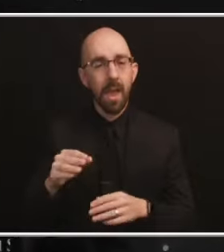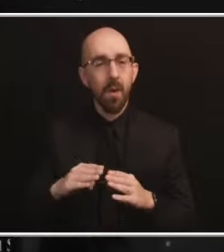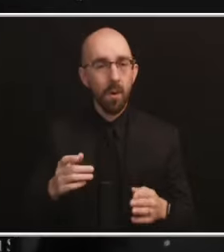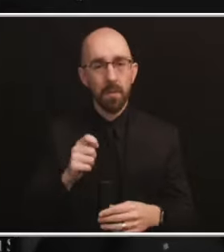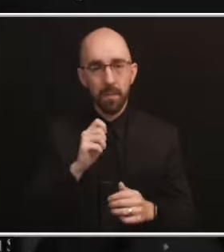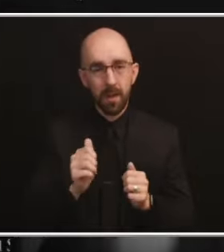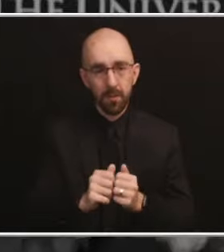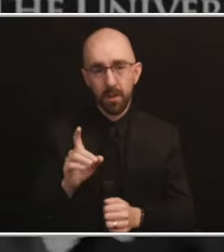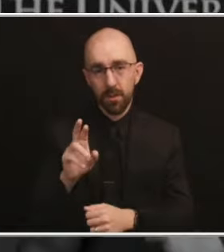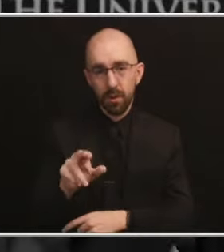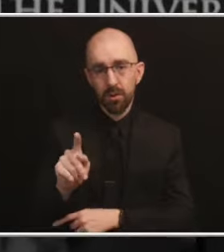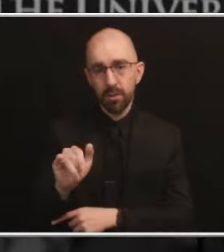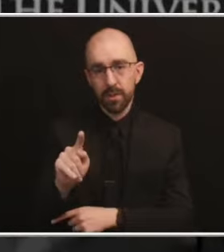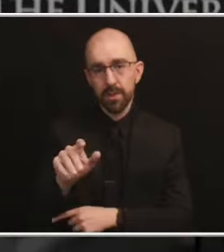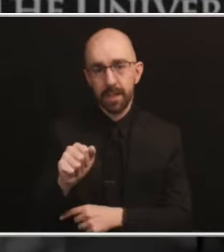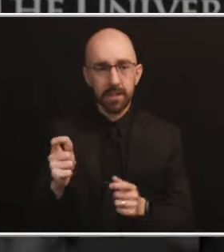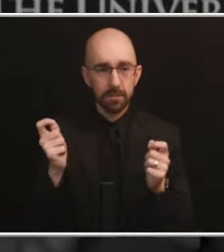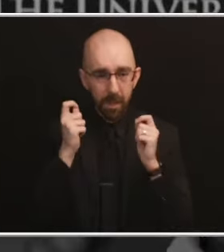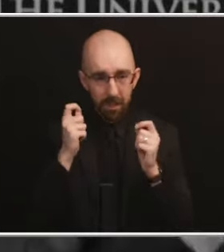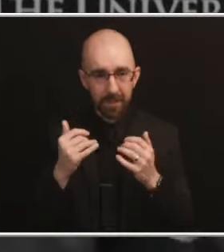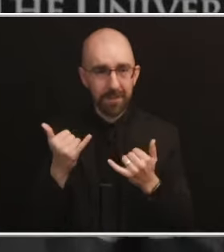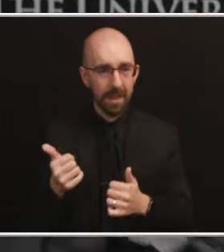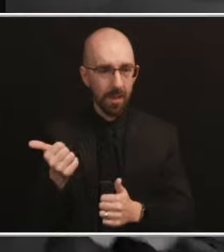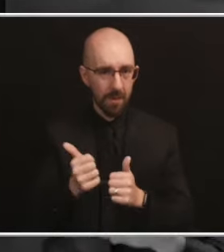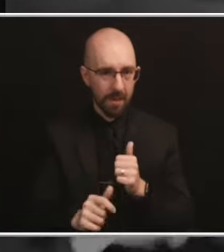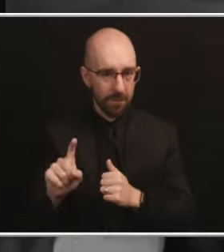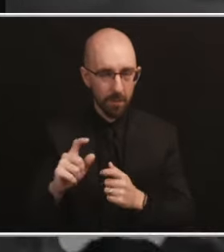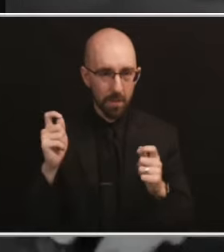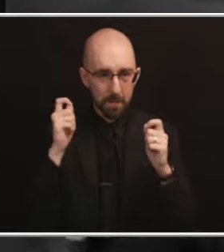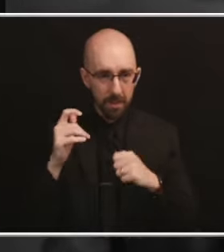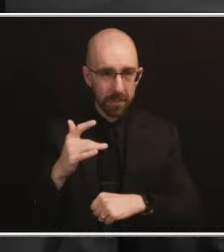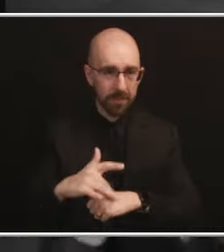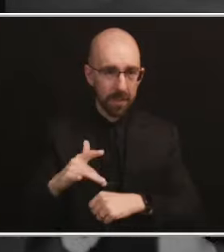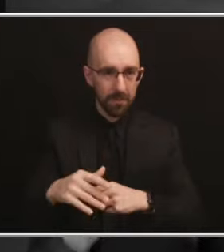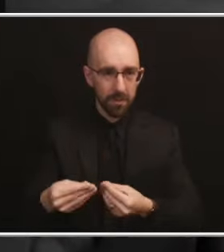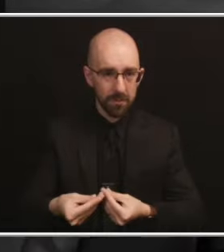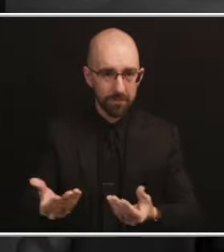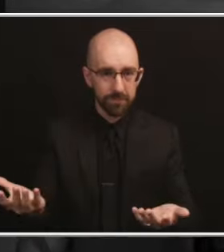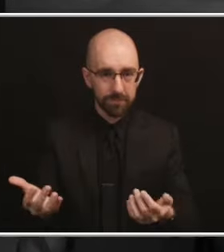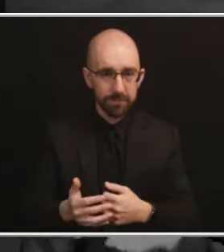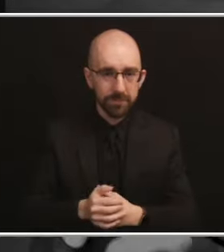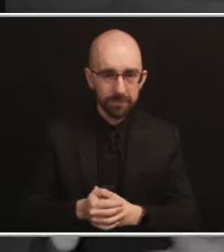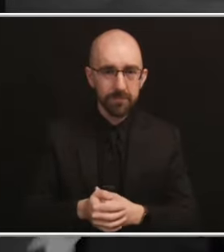with Dr. Stites podcasts. Now everywhere podcasts are available.